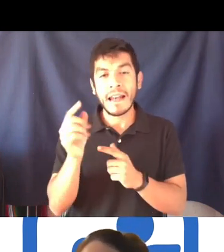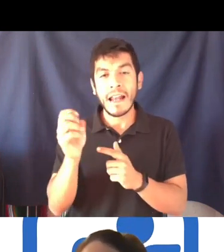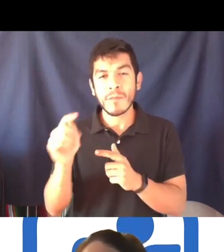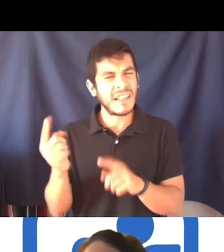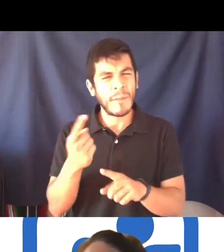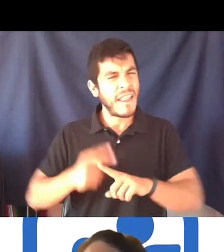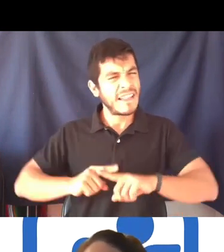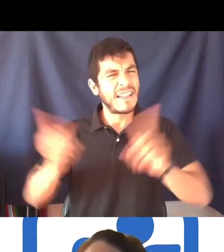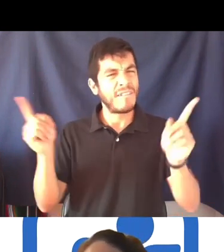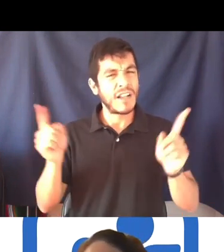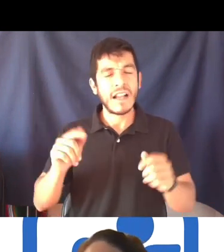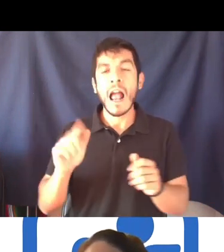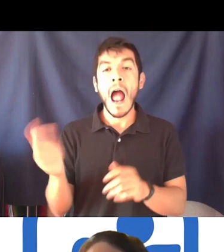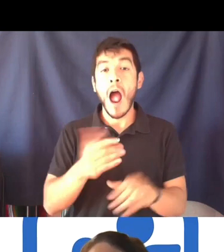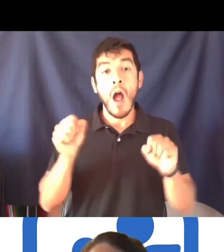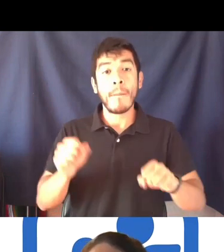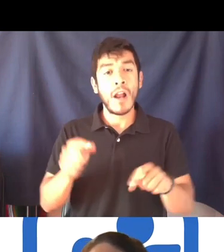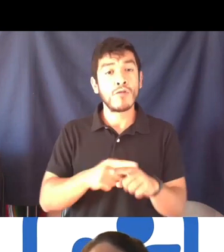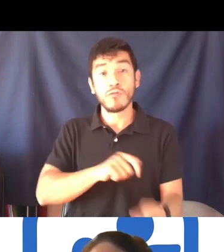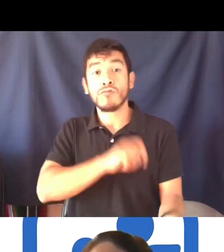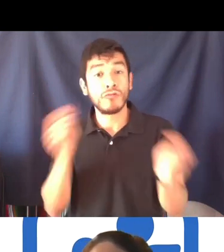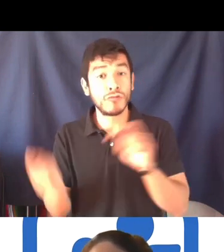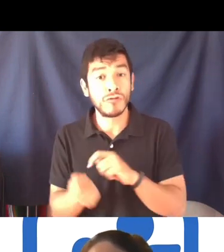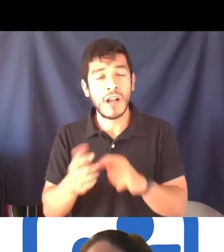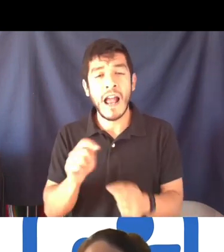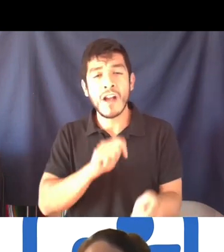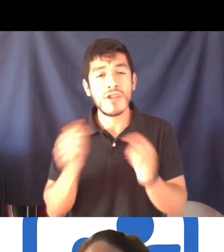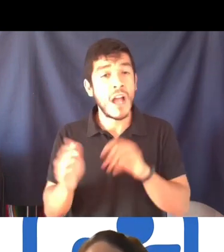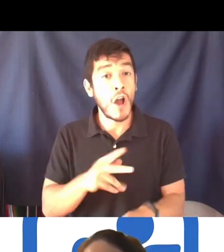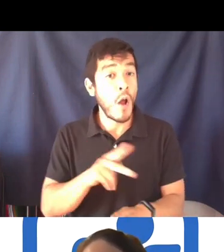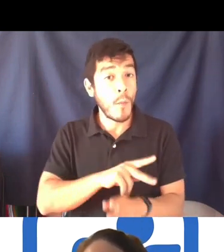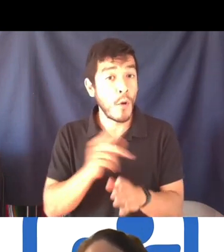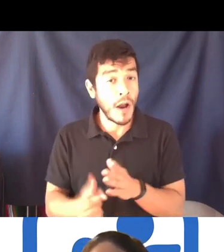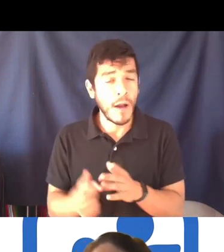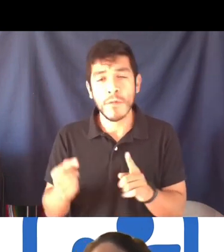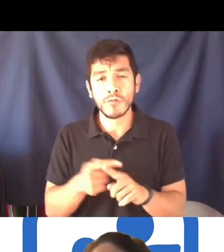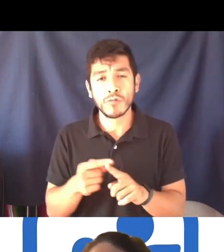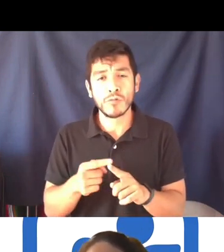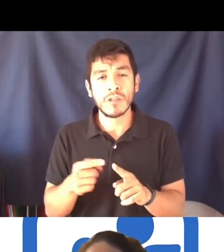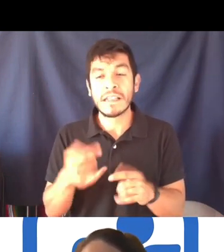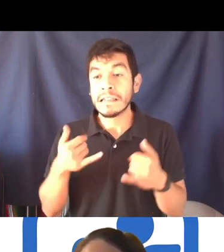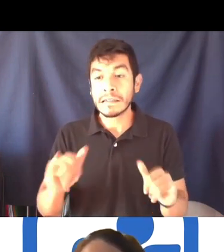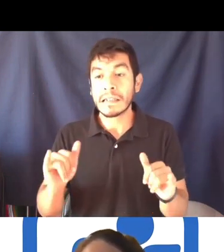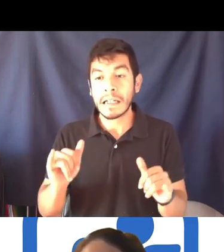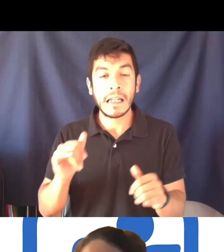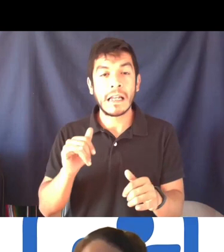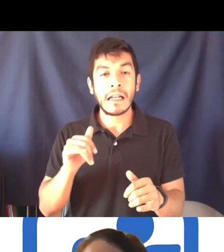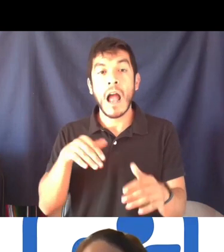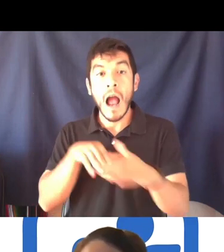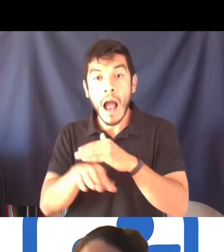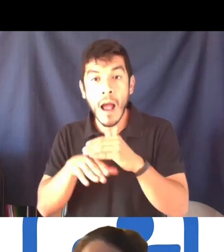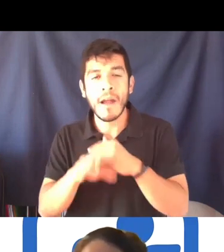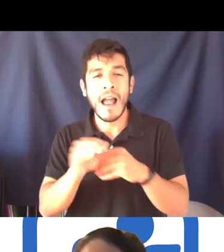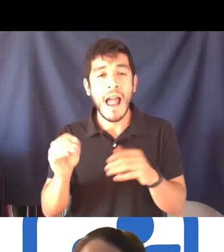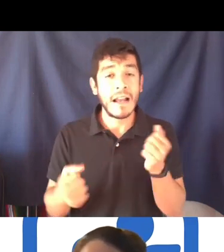for our ability to adapt and modify our programs to still accommodate and assist those individuals and those